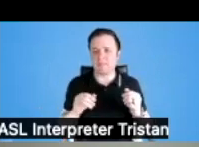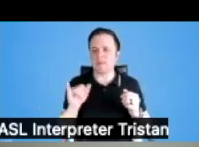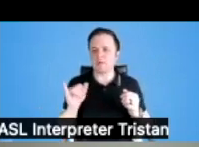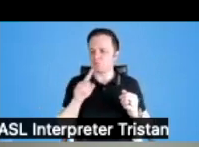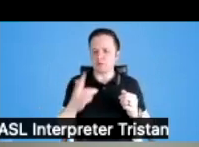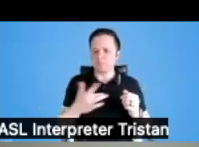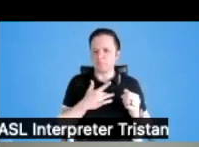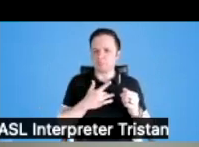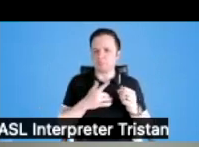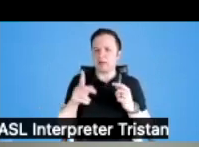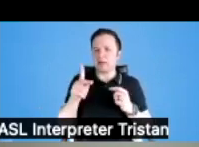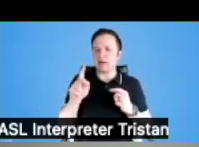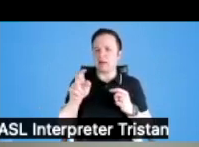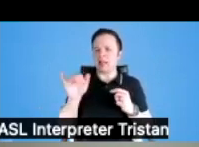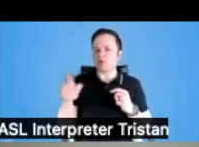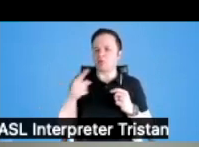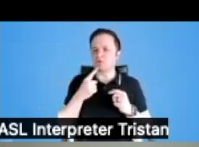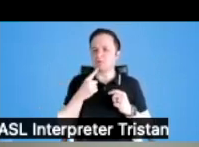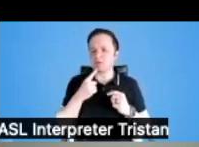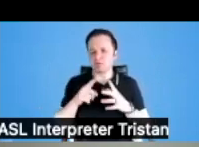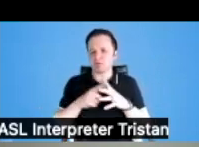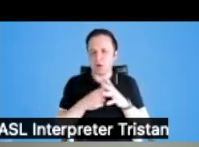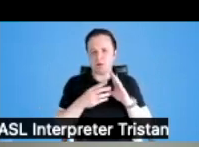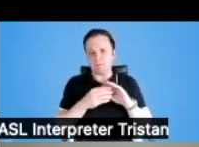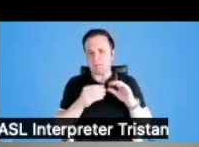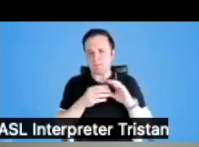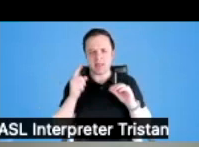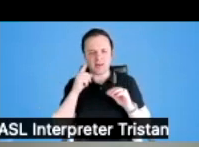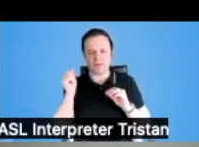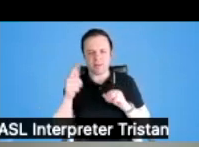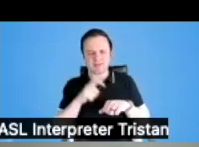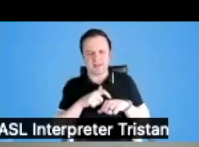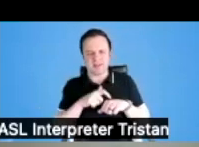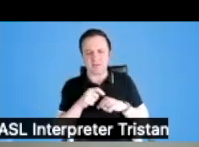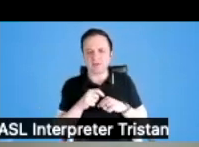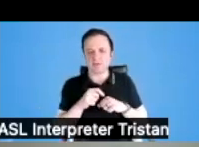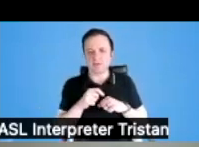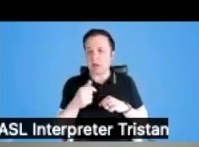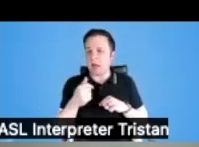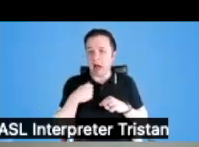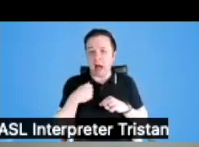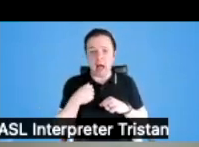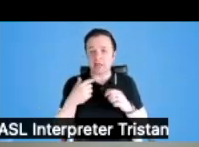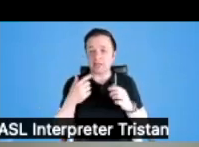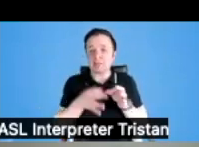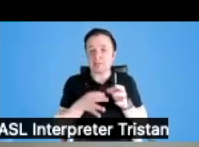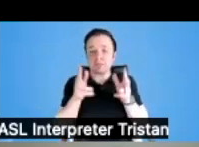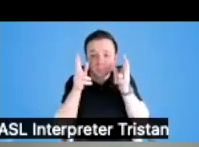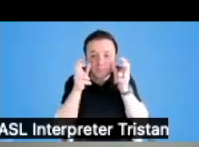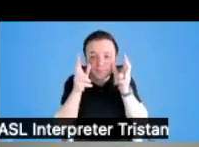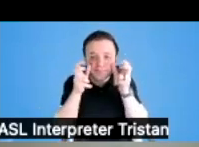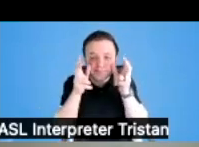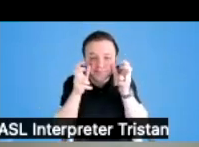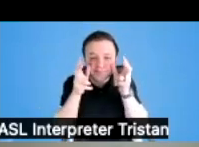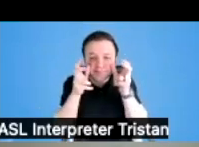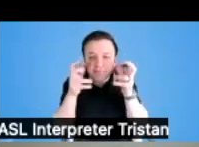when you said, when you started out, and I hear this all the time, it's like, all I did was listen. We hear advocates say that all I did was